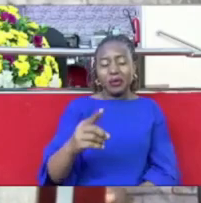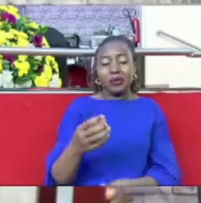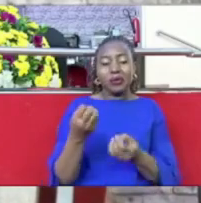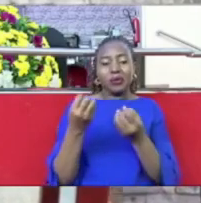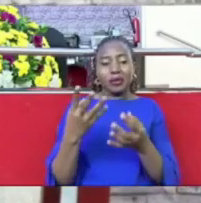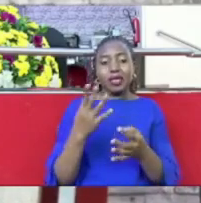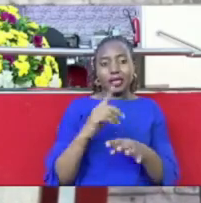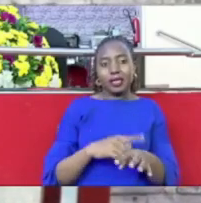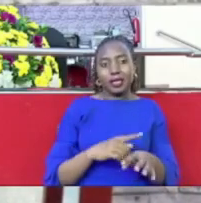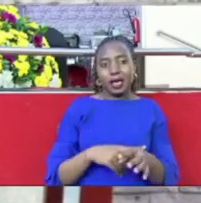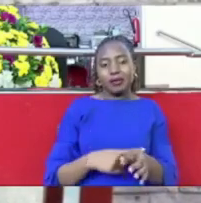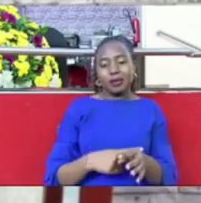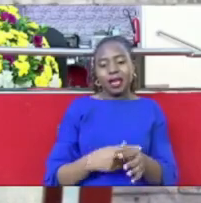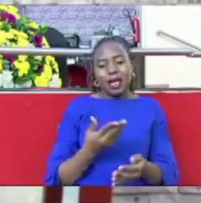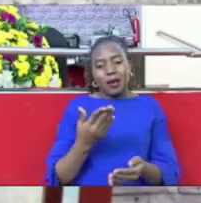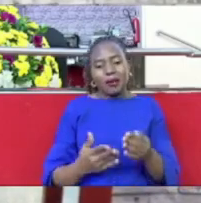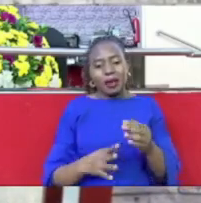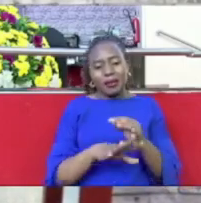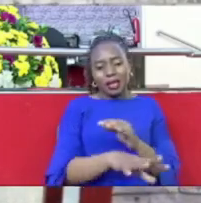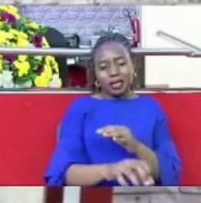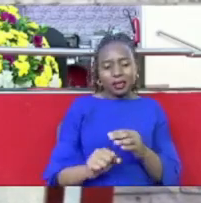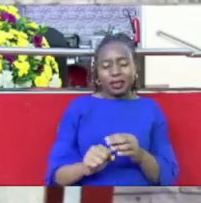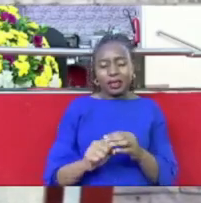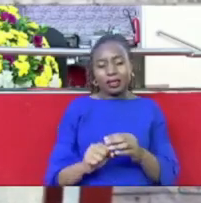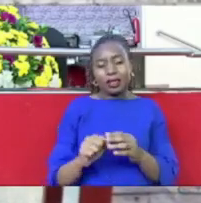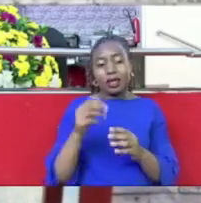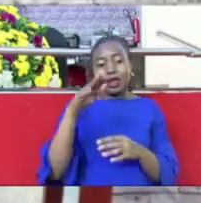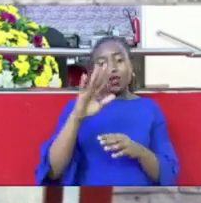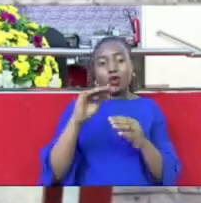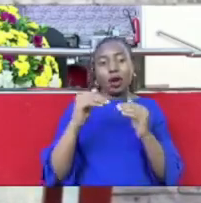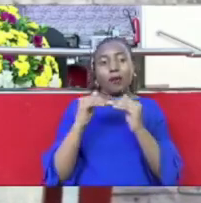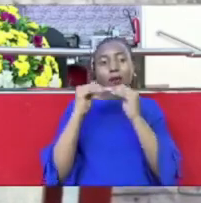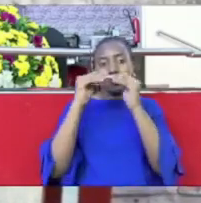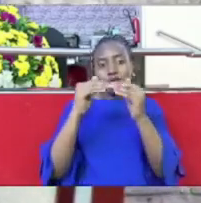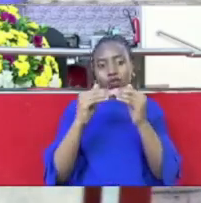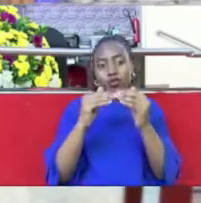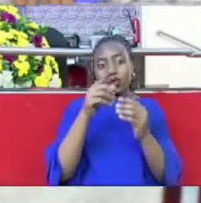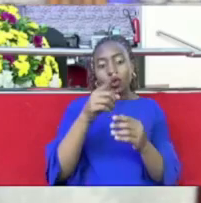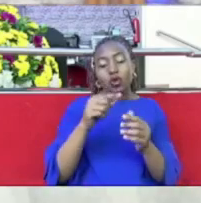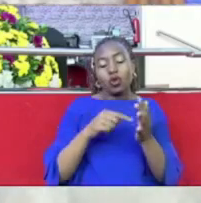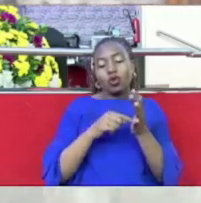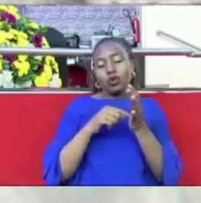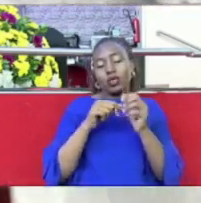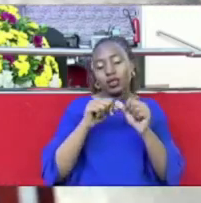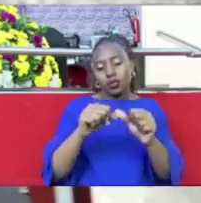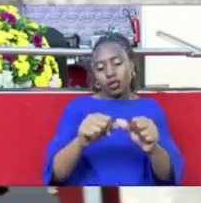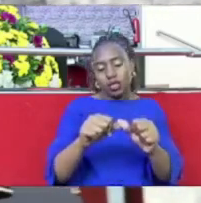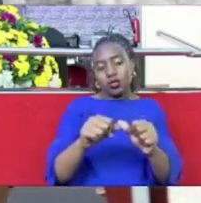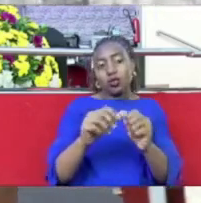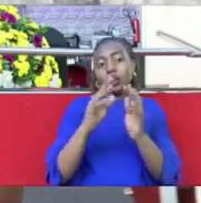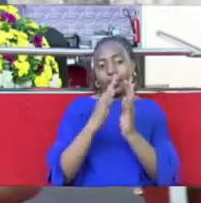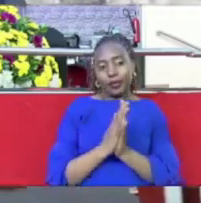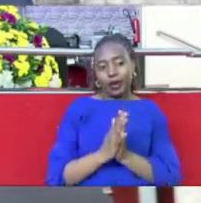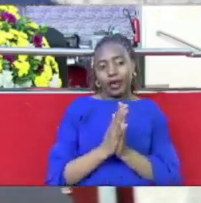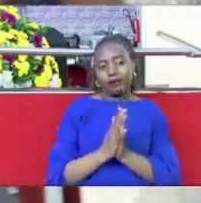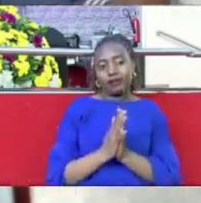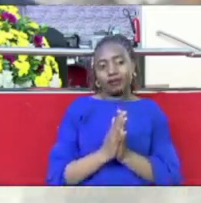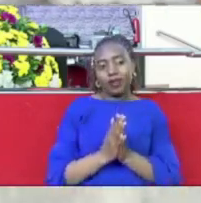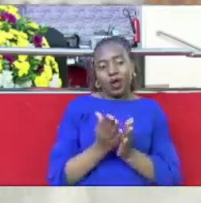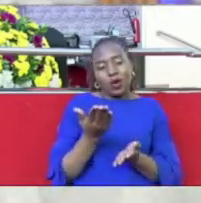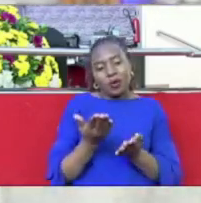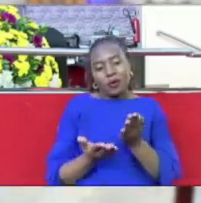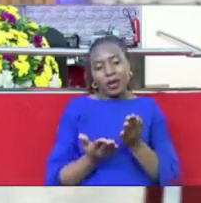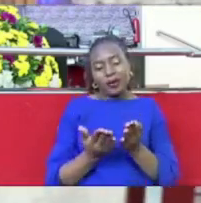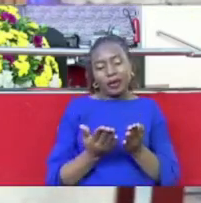promotion. Persist in prayer. Endelea katika maombi. He killed your businesses. Akaua biashara yako.